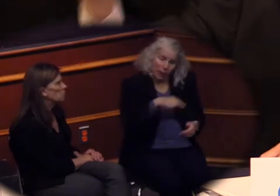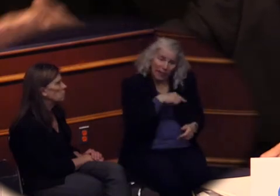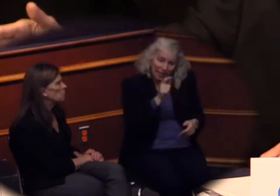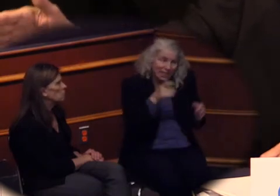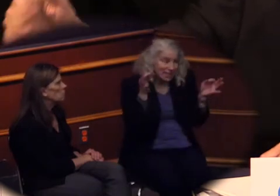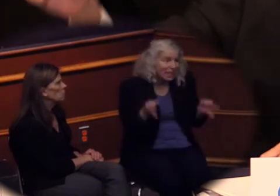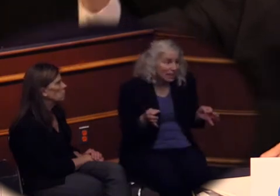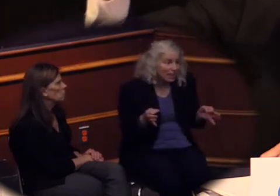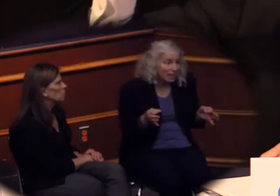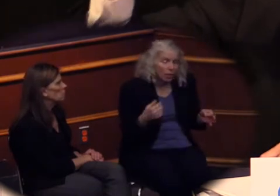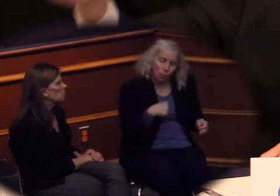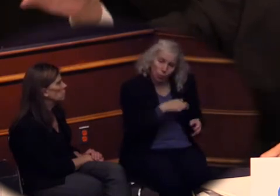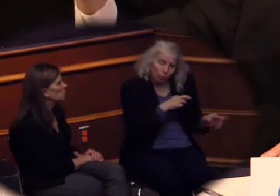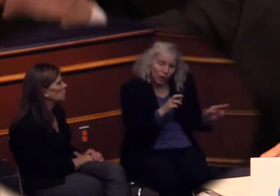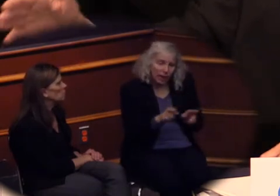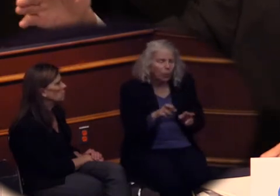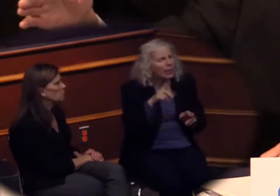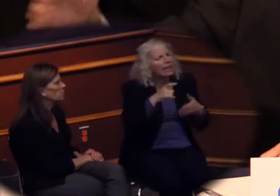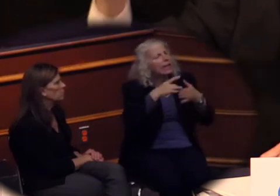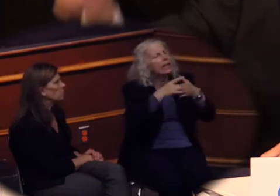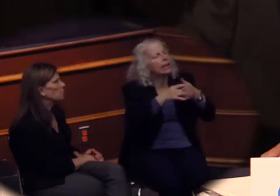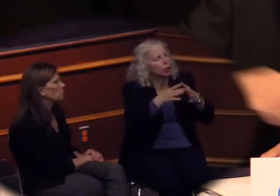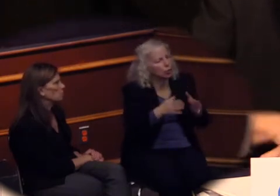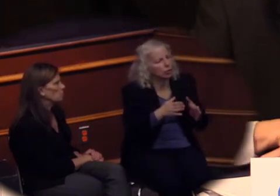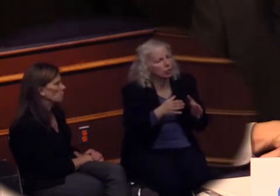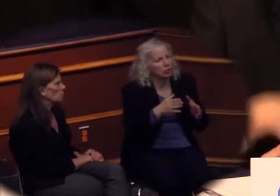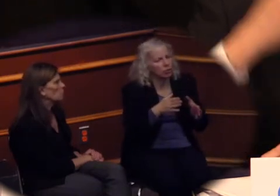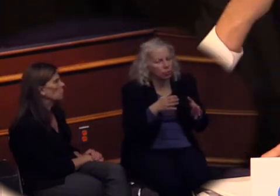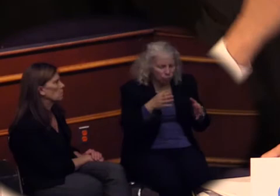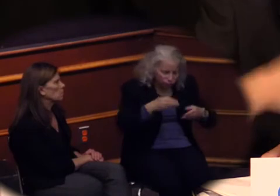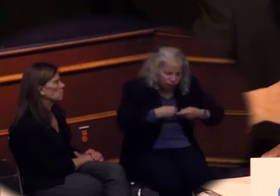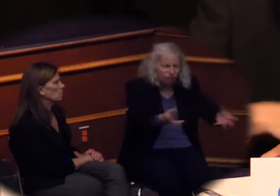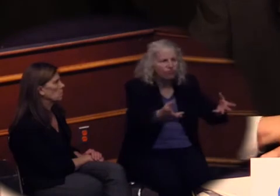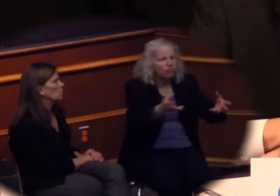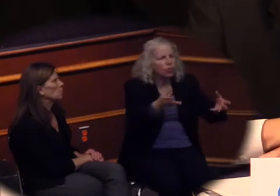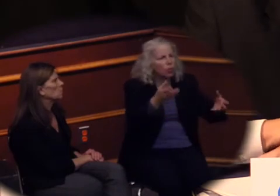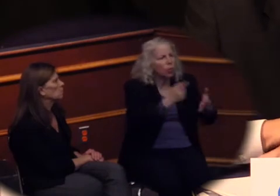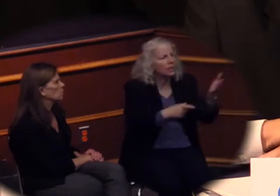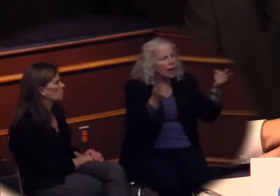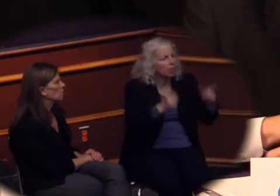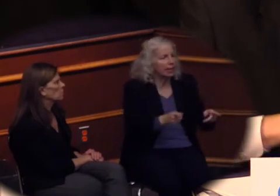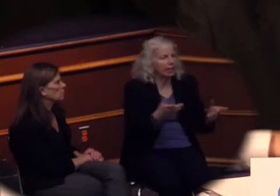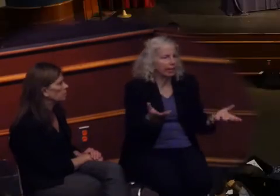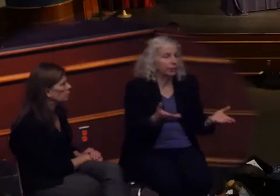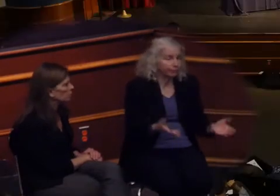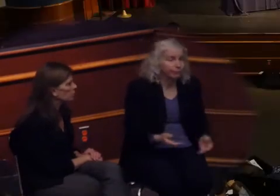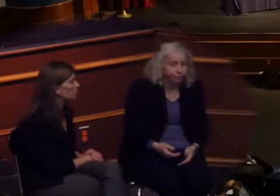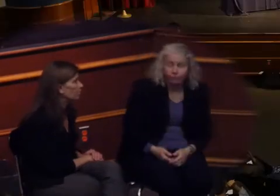I think we're prepared to make it, but we need the leadership to go out and lay the question squarely in front of the people.